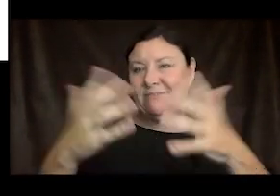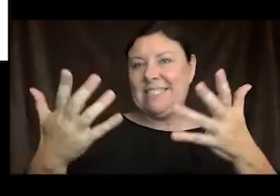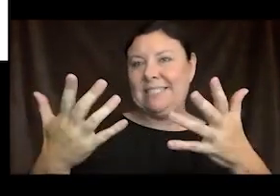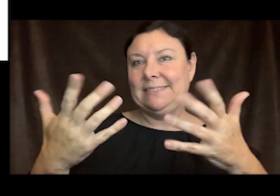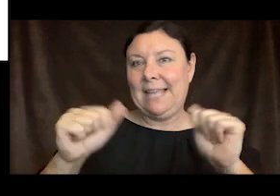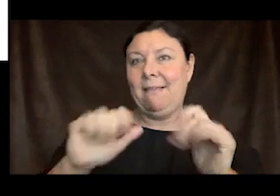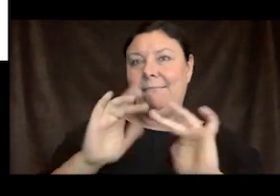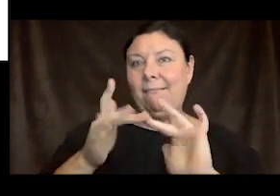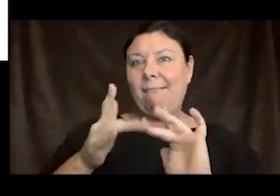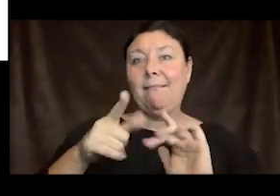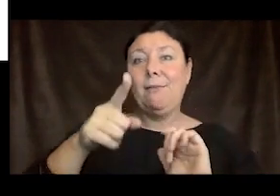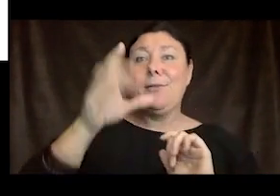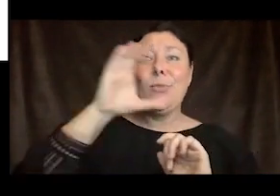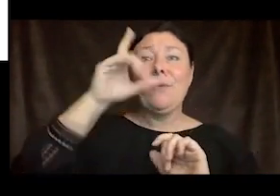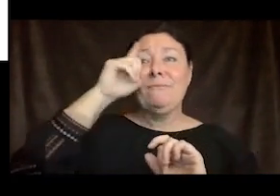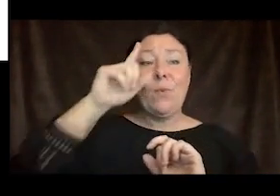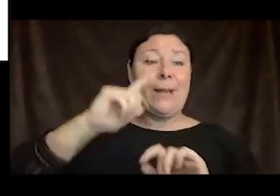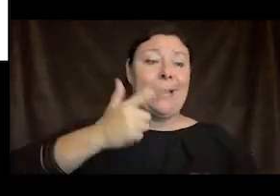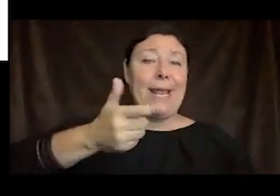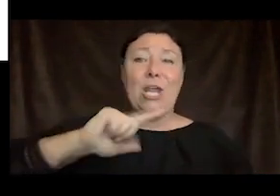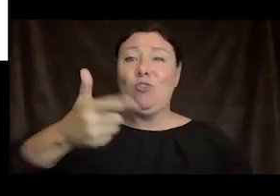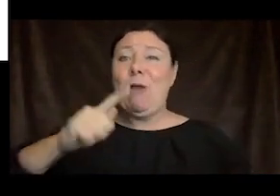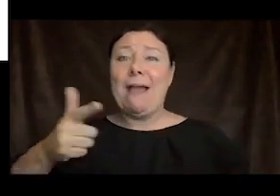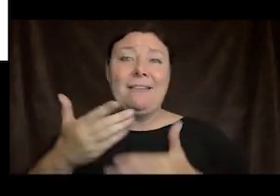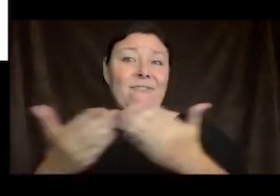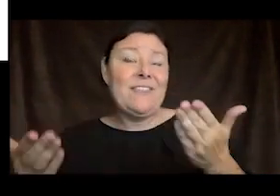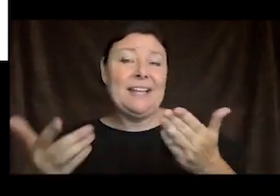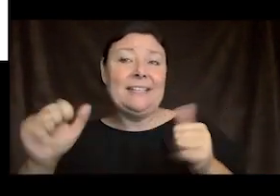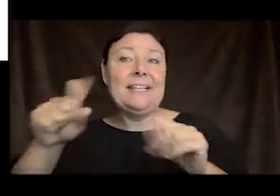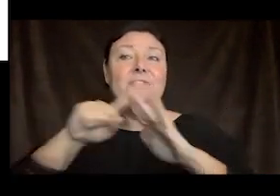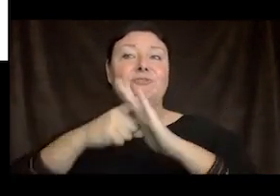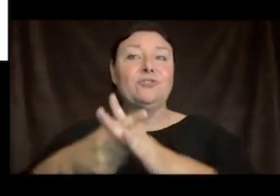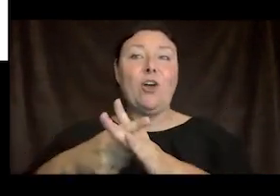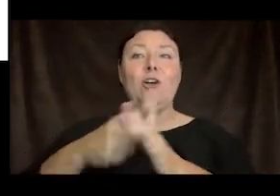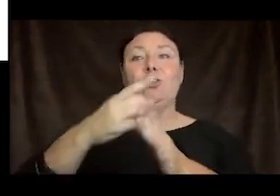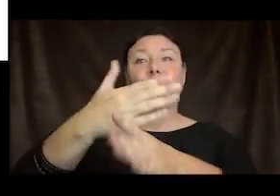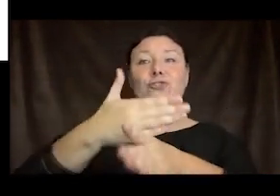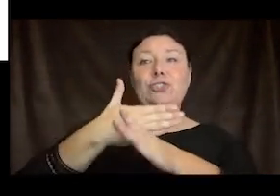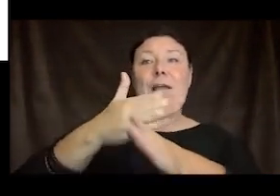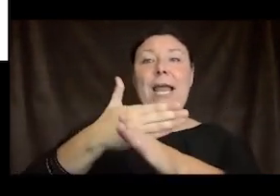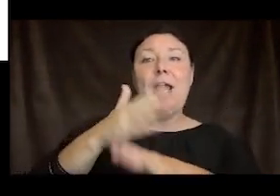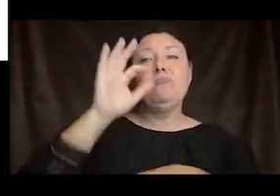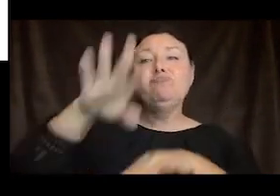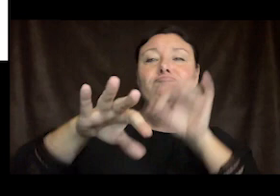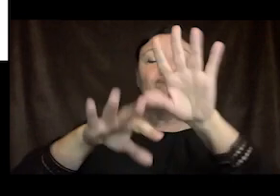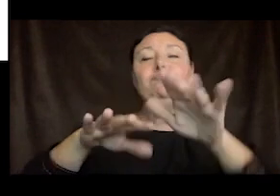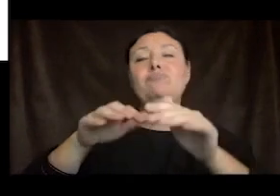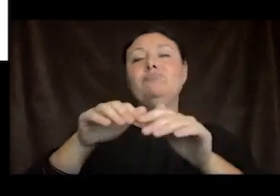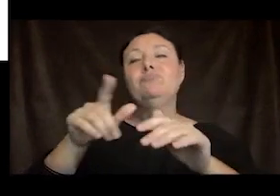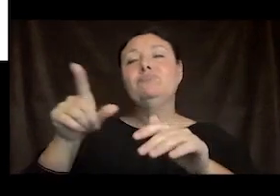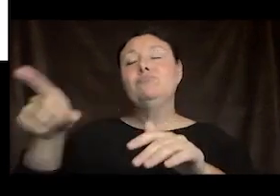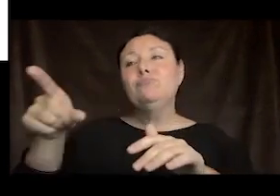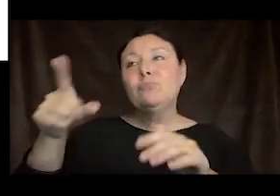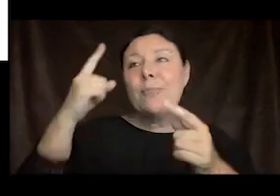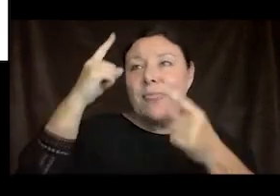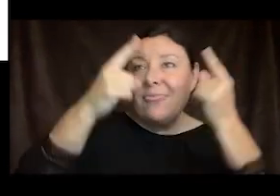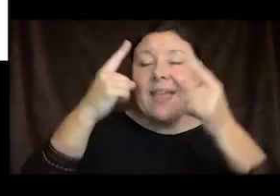for interactive places where they can begin to share what they think and what they feel without